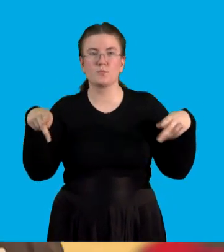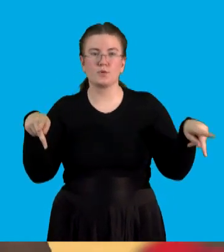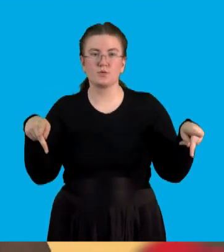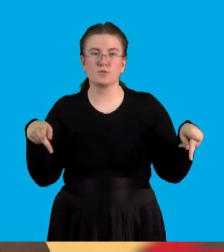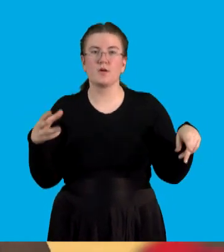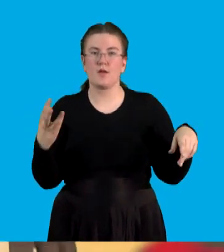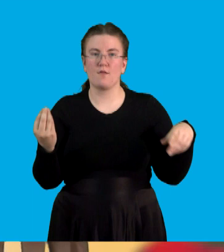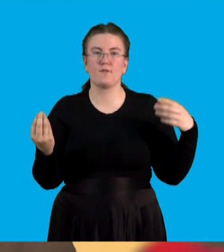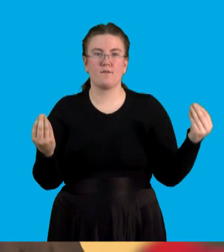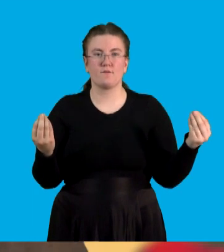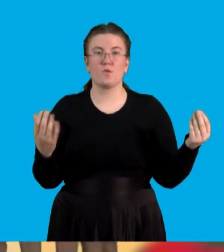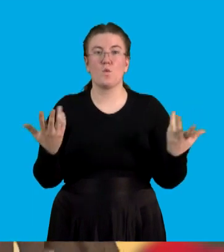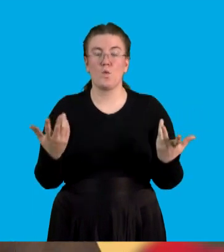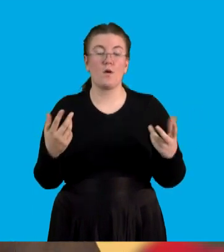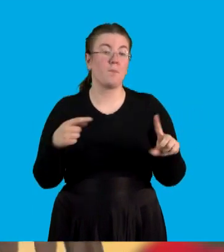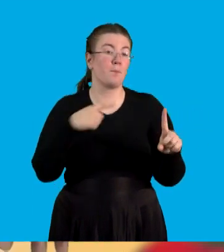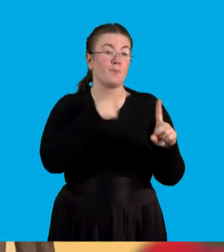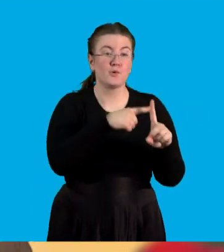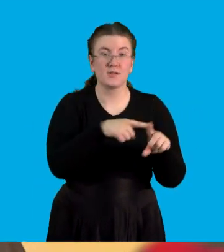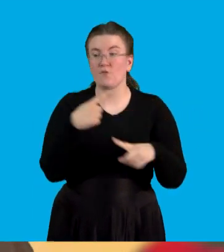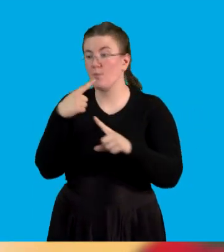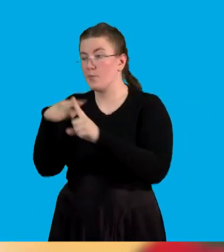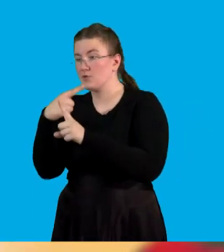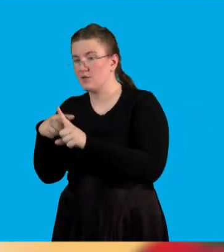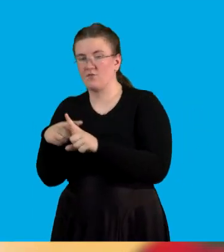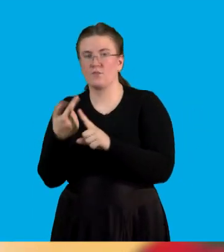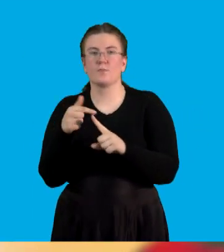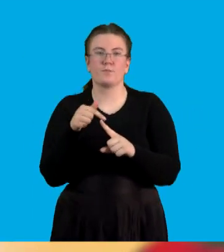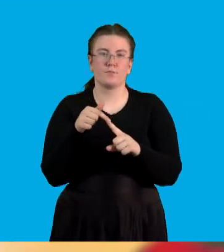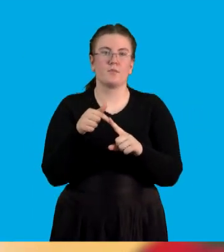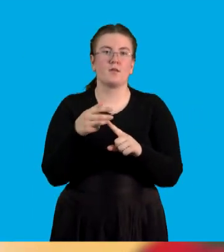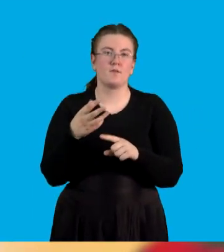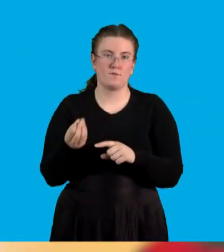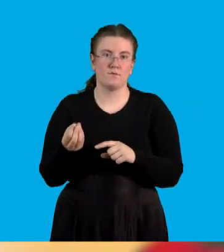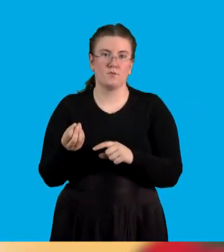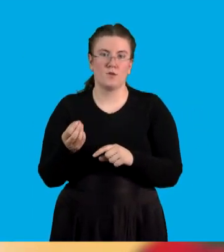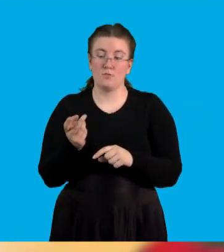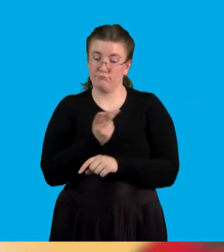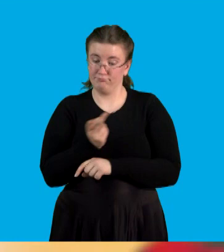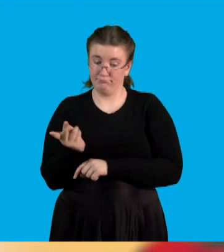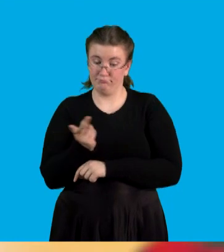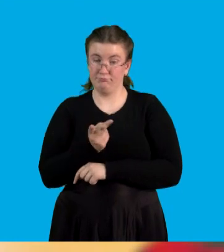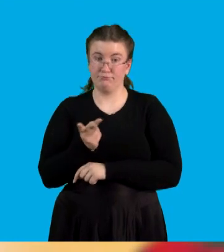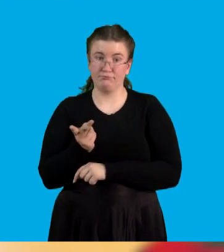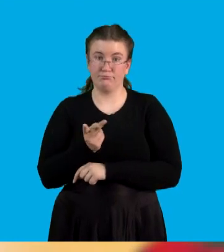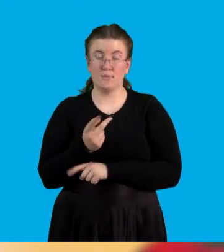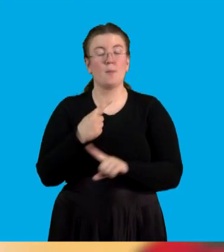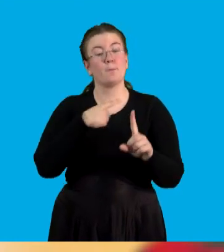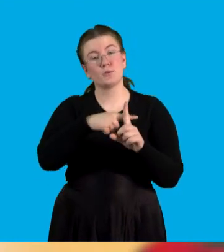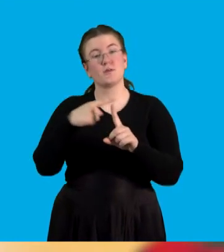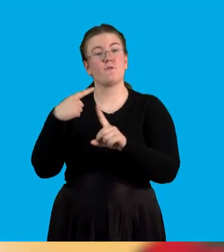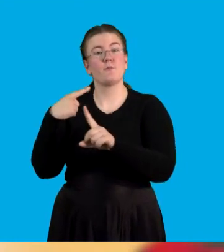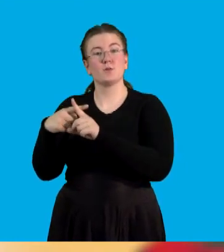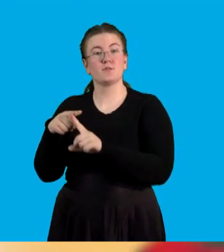or an atom that is more positively charged, or an atom that has more protons, and another atom that also has more